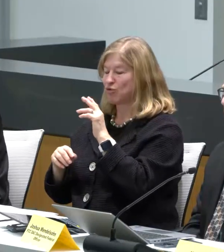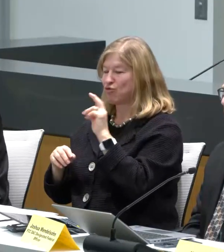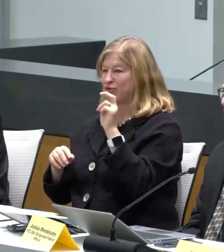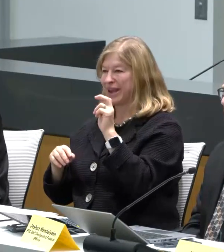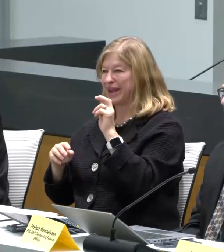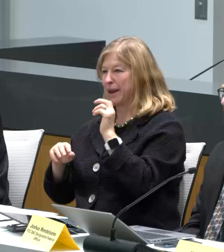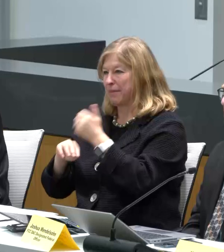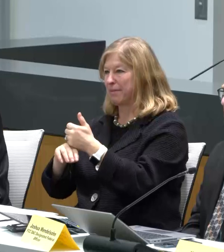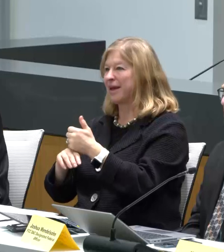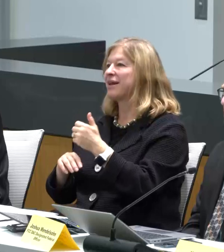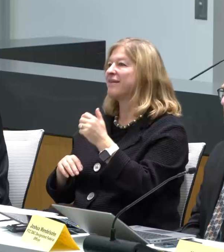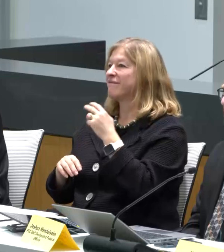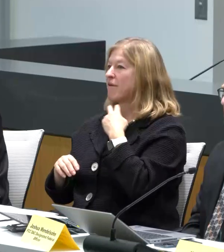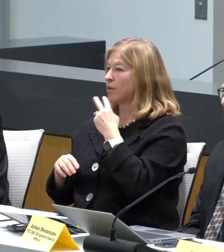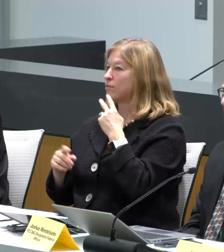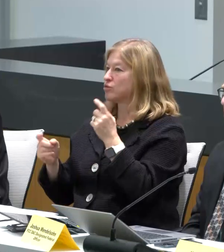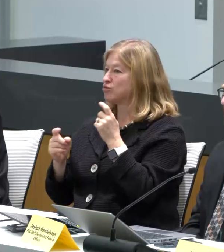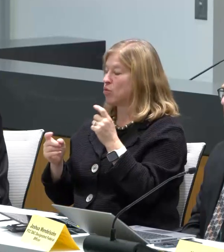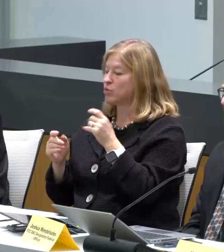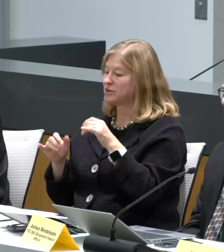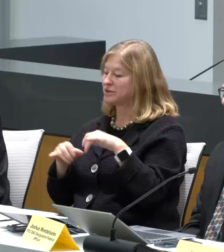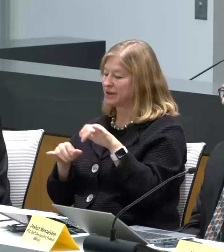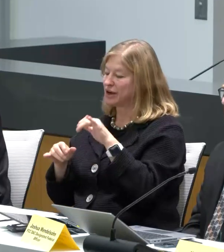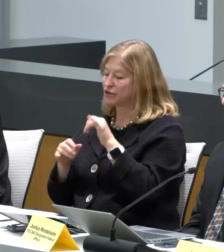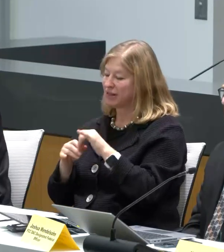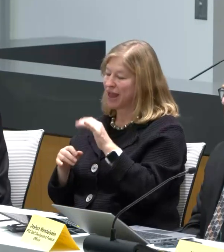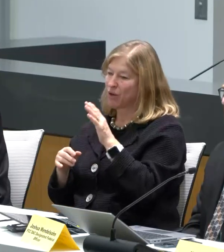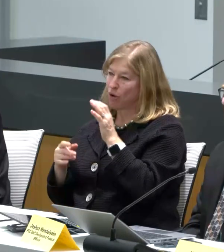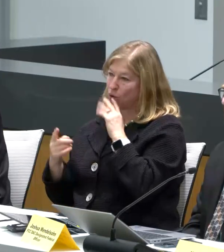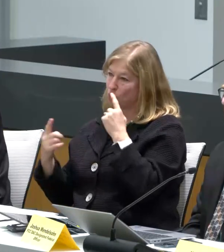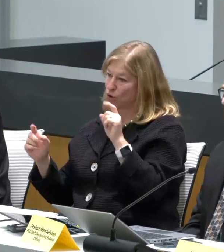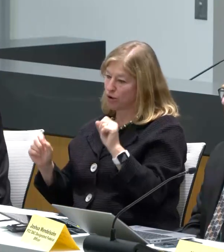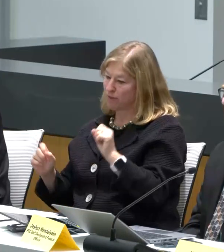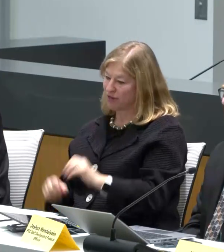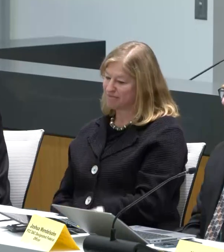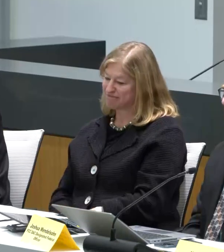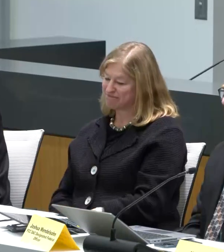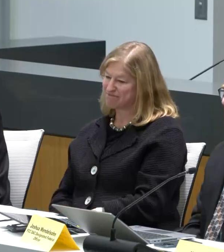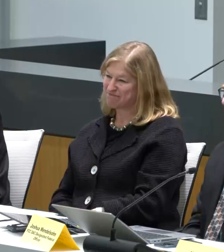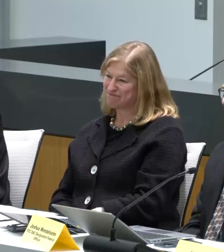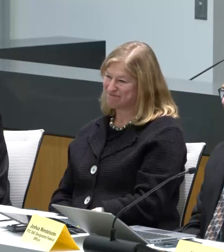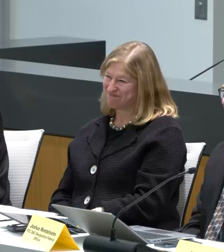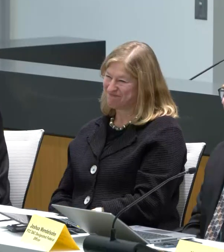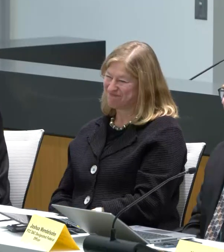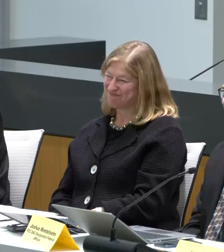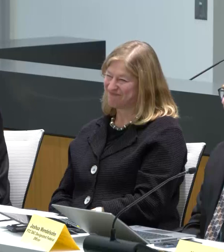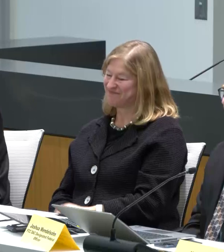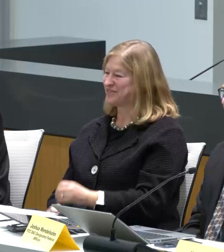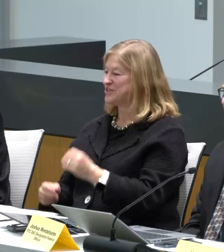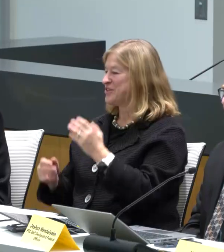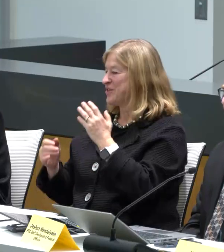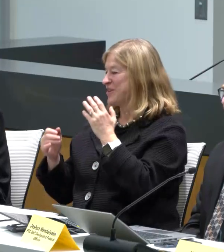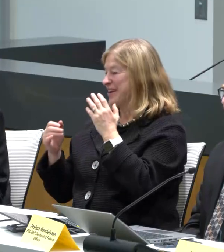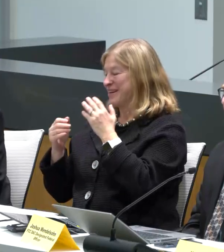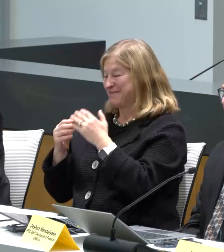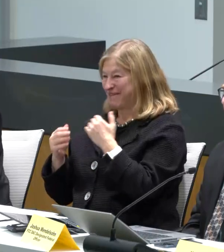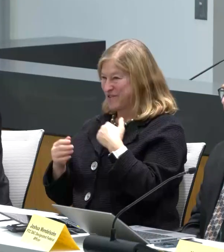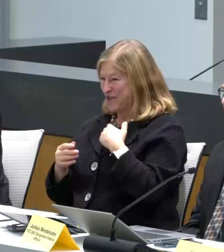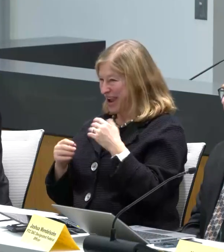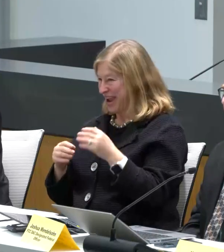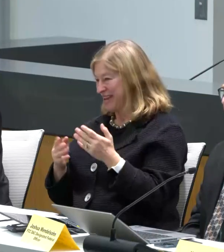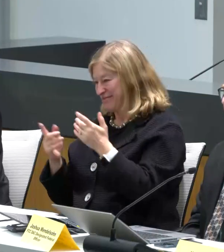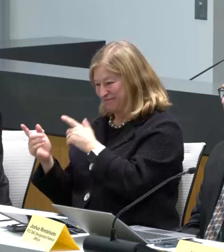2024. So we are looking at how to re-implement volume control standards that are workable. Is that September?